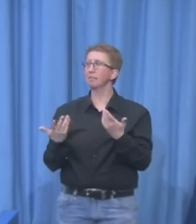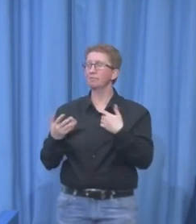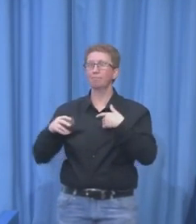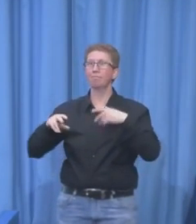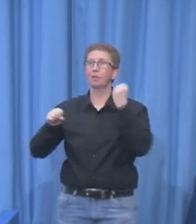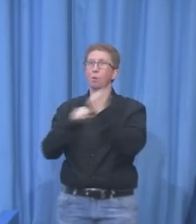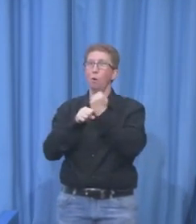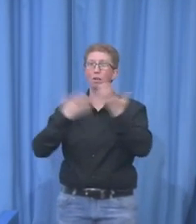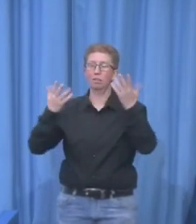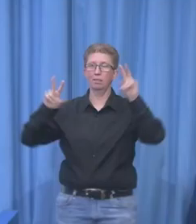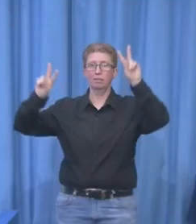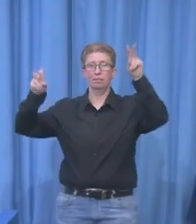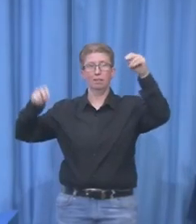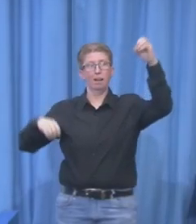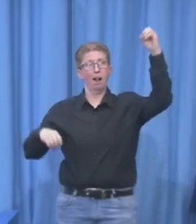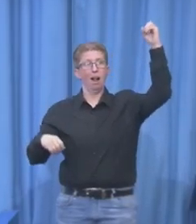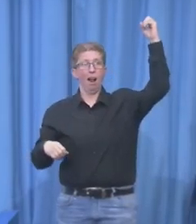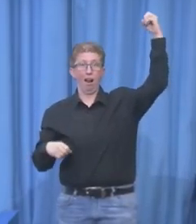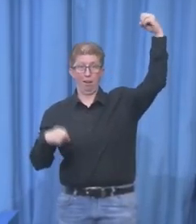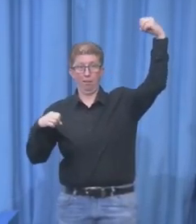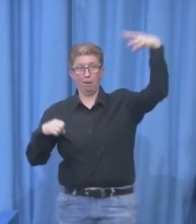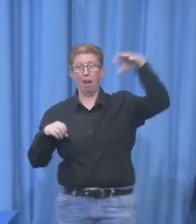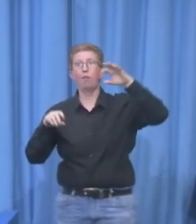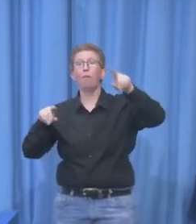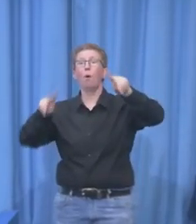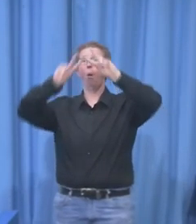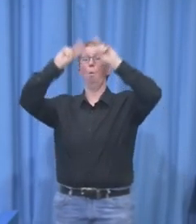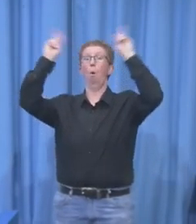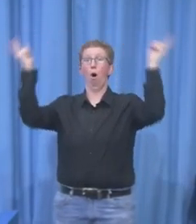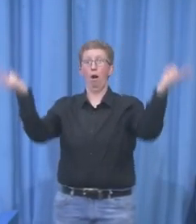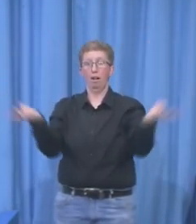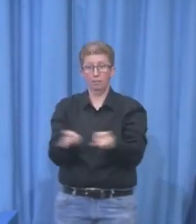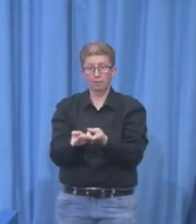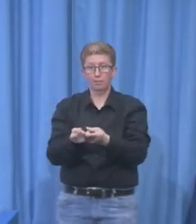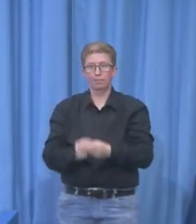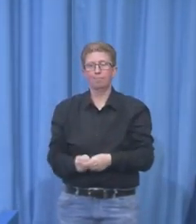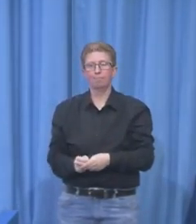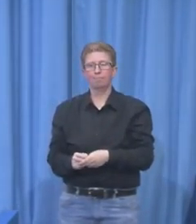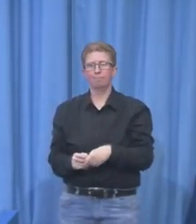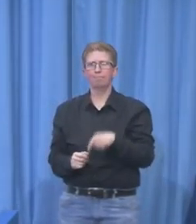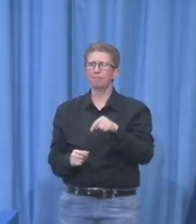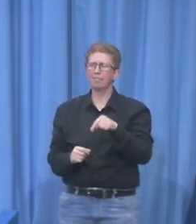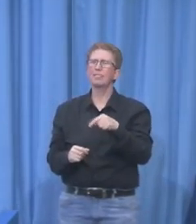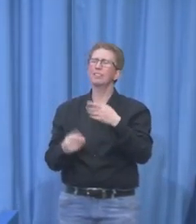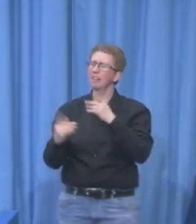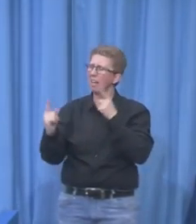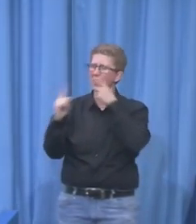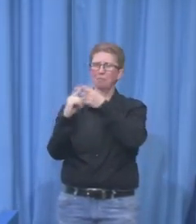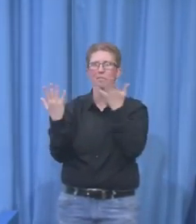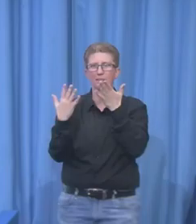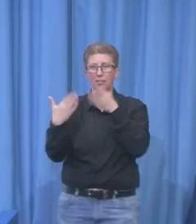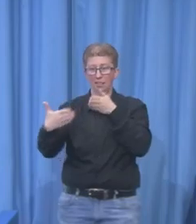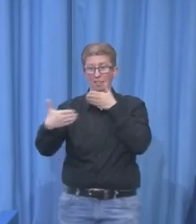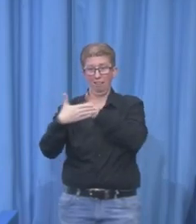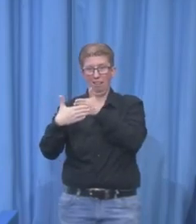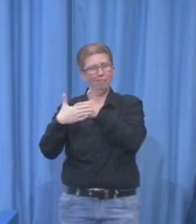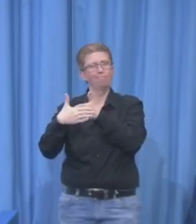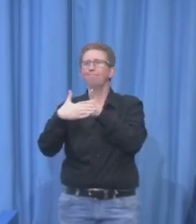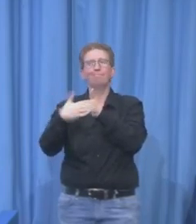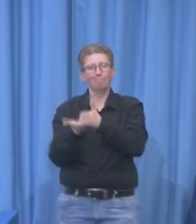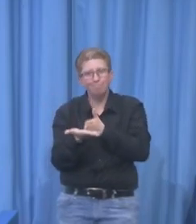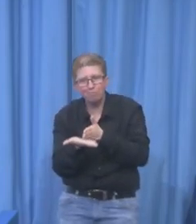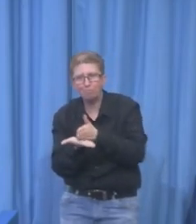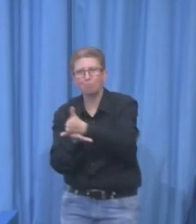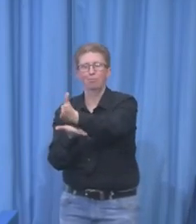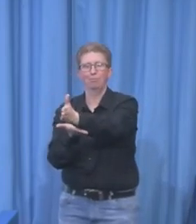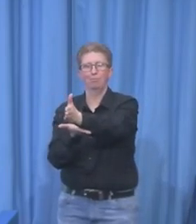our job is to break down the barriers to allow disabled people to have vocational training, education, and a